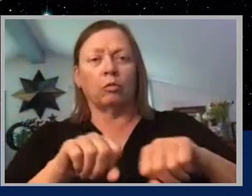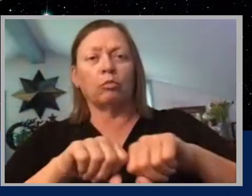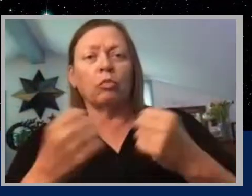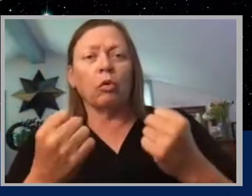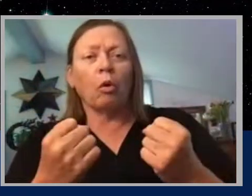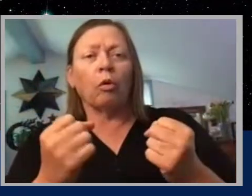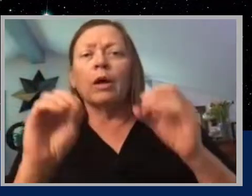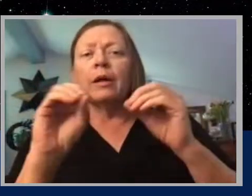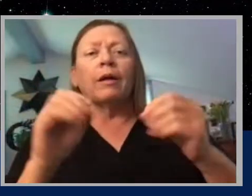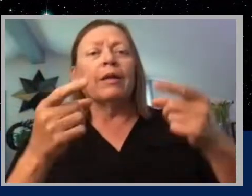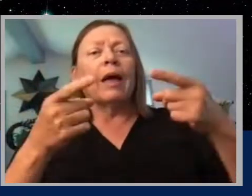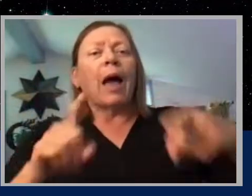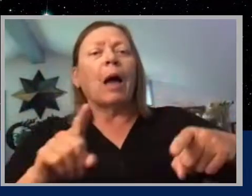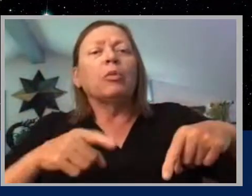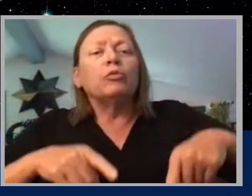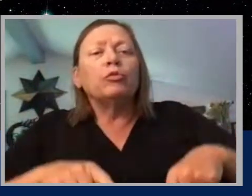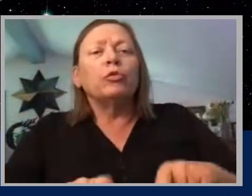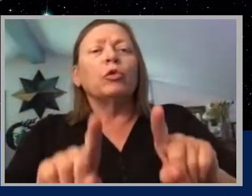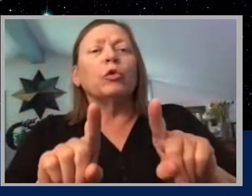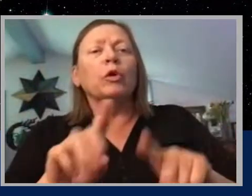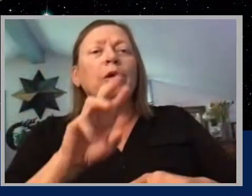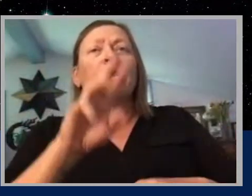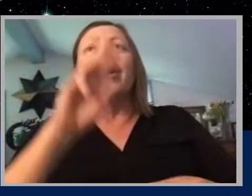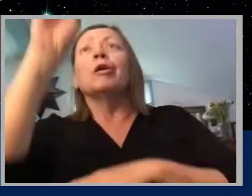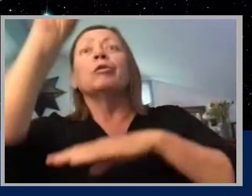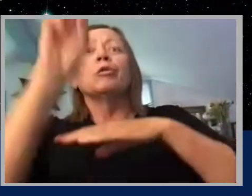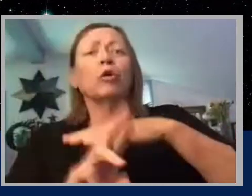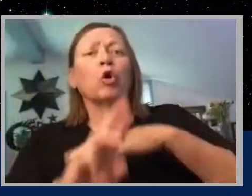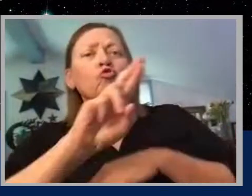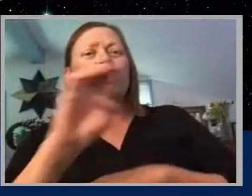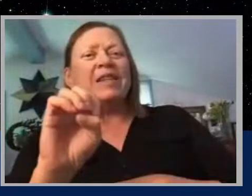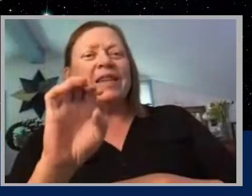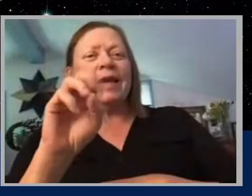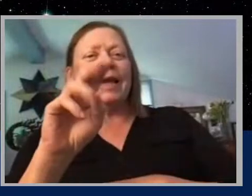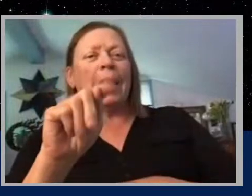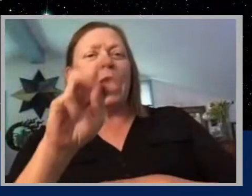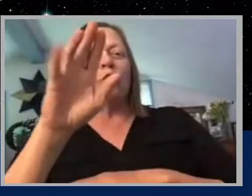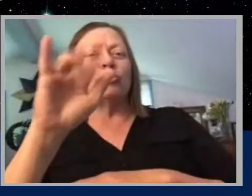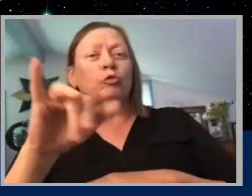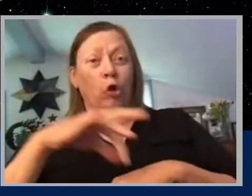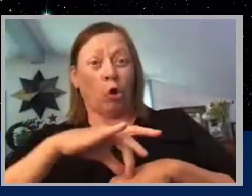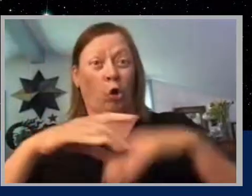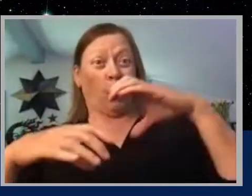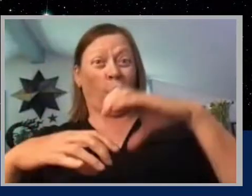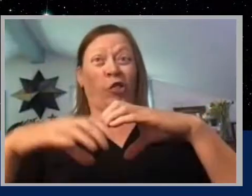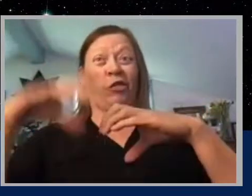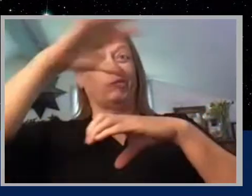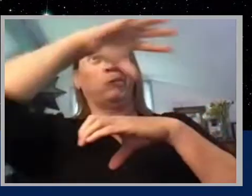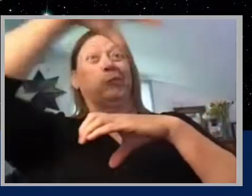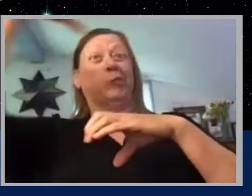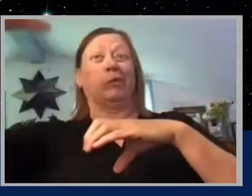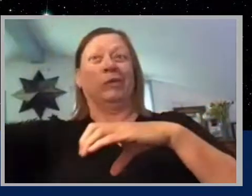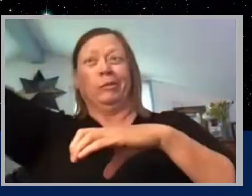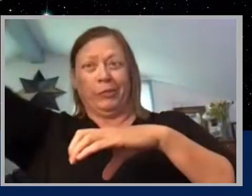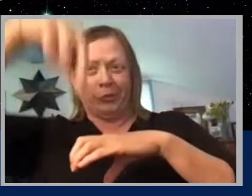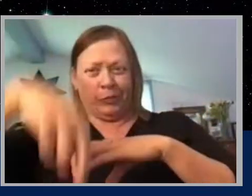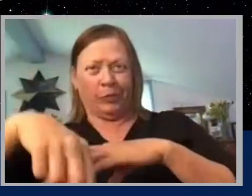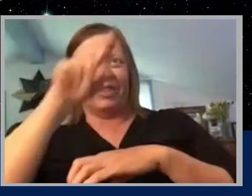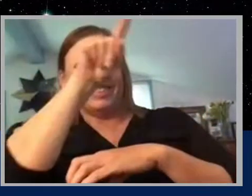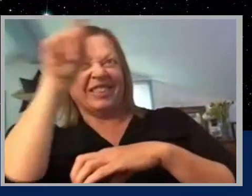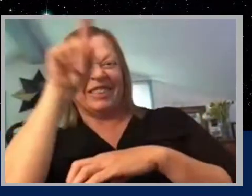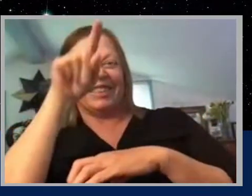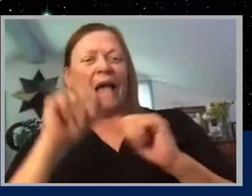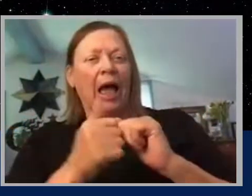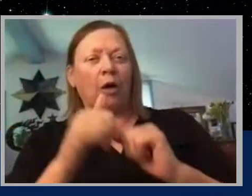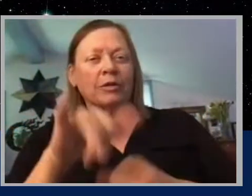and splashdown to have those commodities leaking in the area. So a little bit different there. Gotcha. Okay, makes